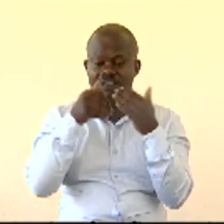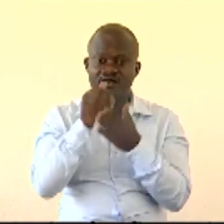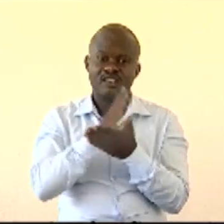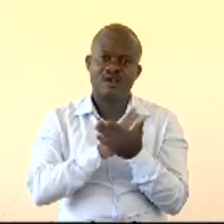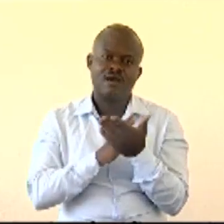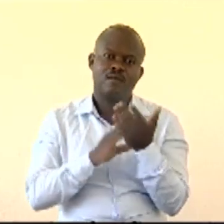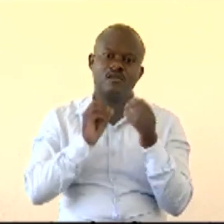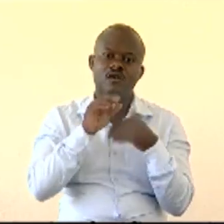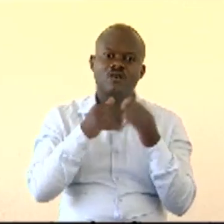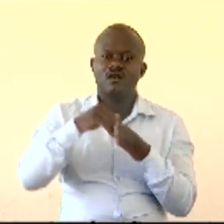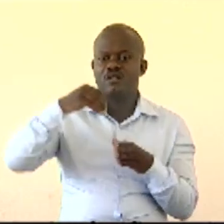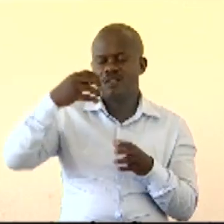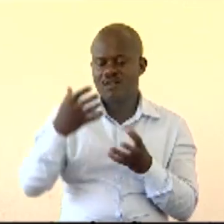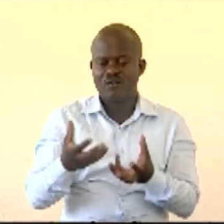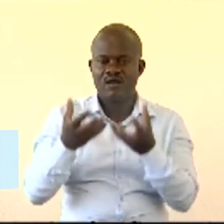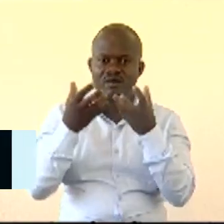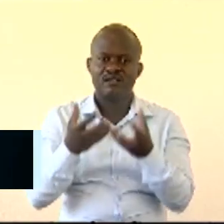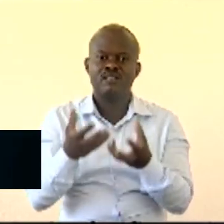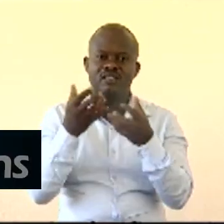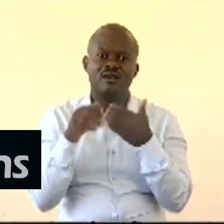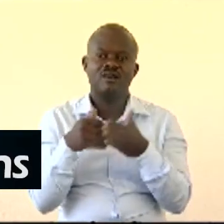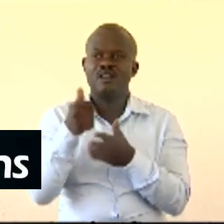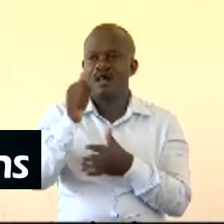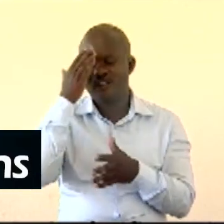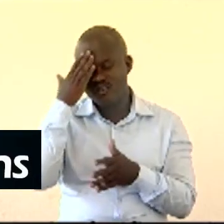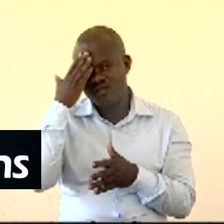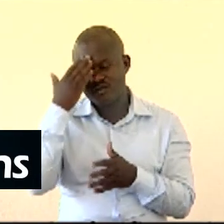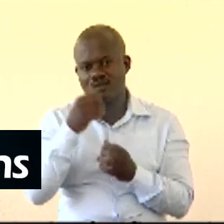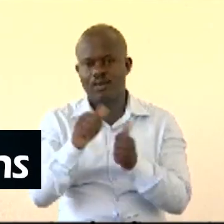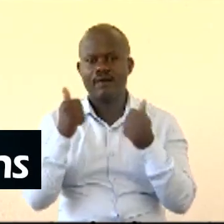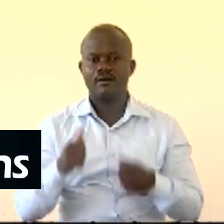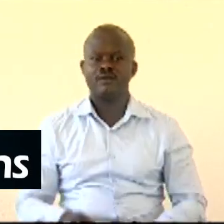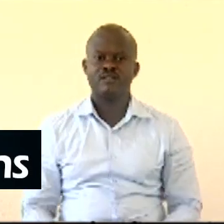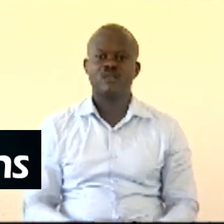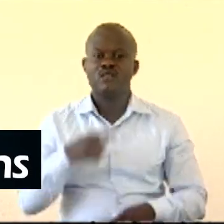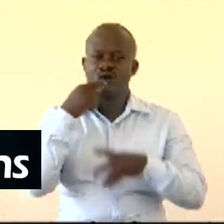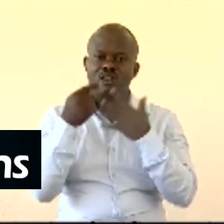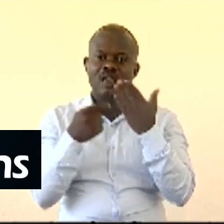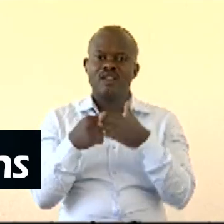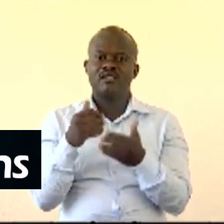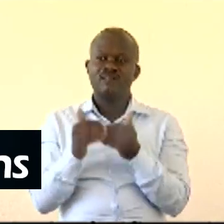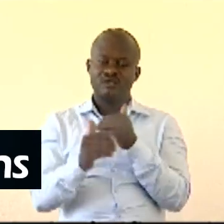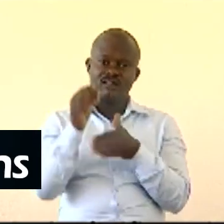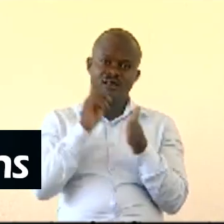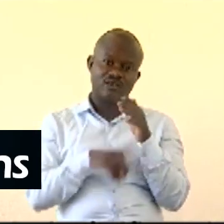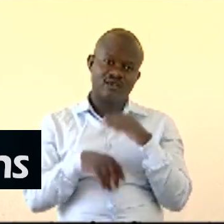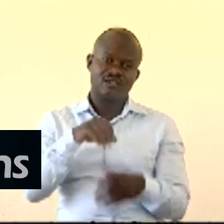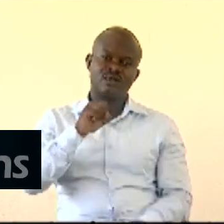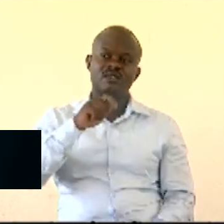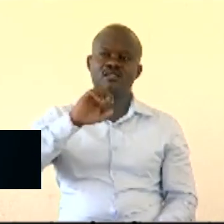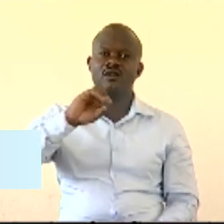of the quantities in the balanced equation are known. So that is what the